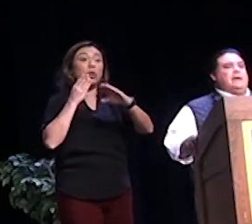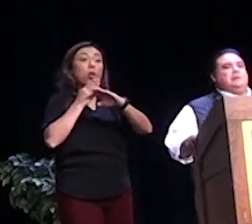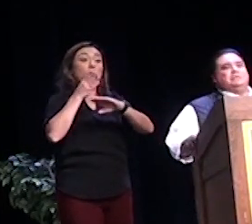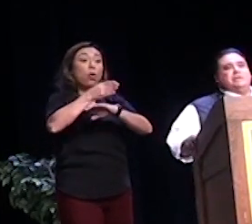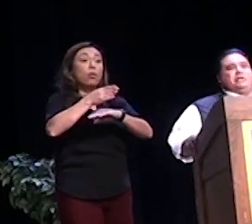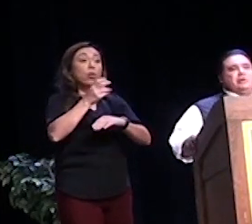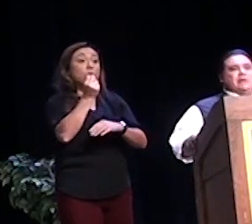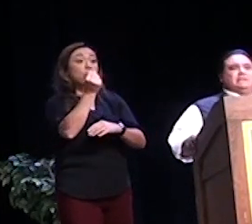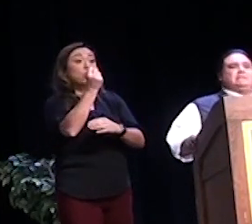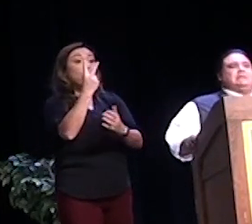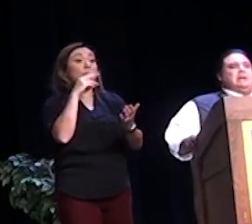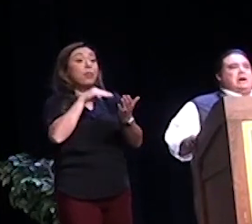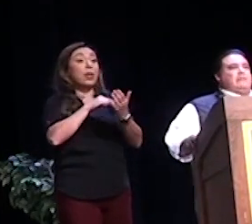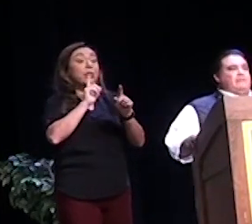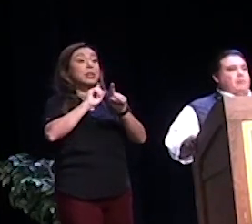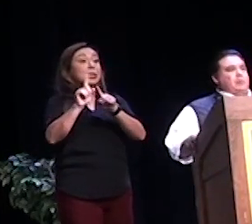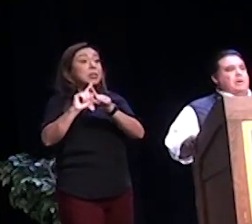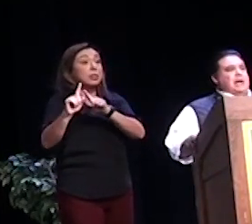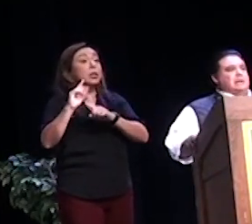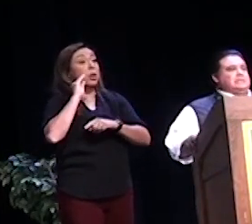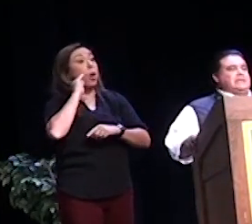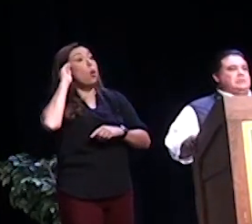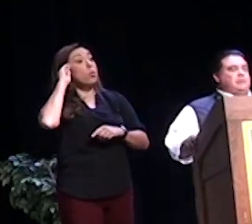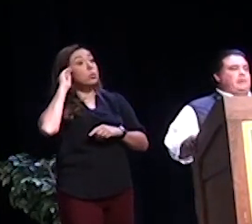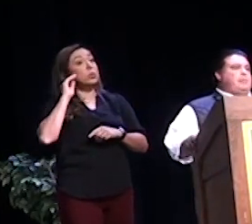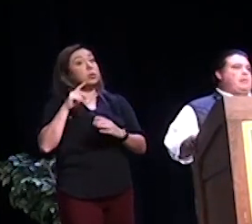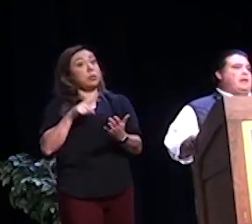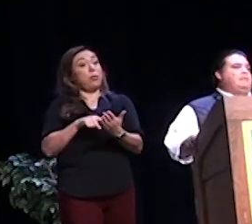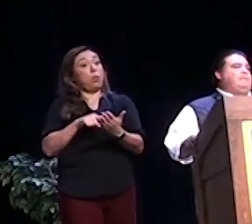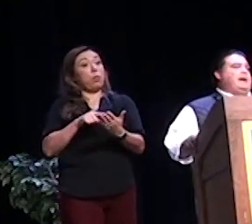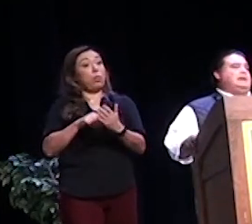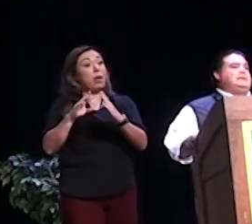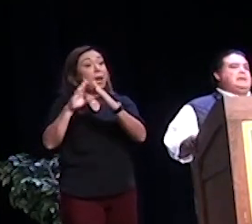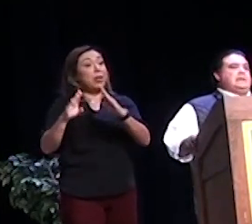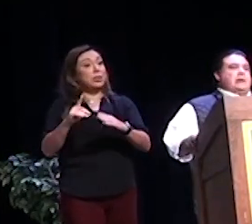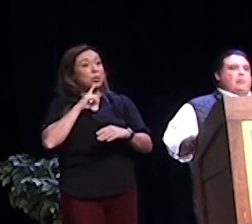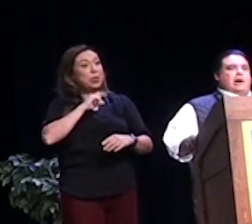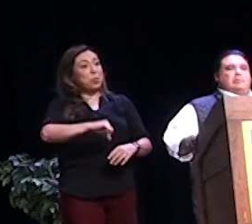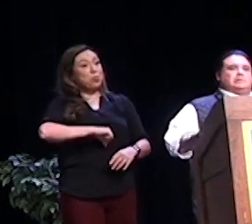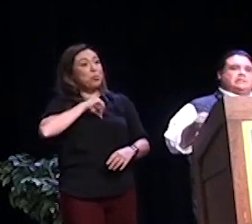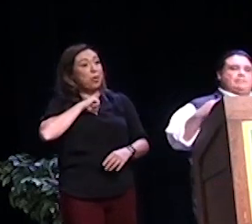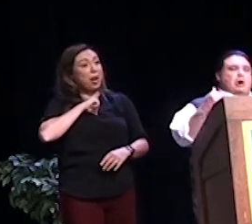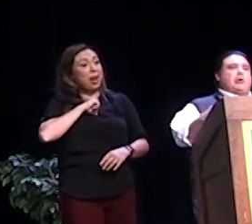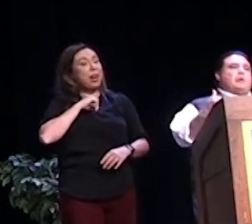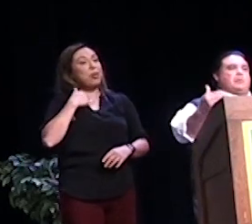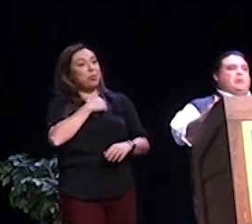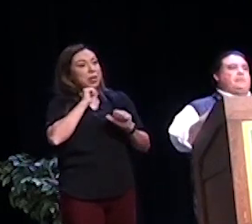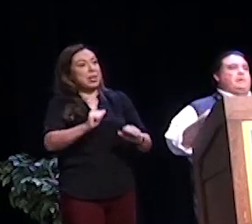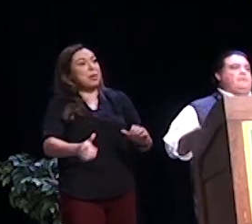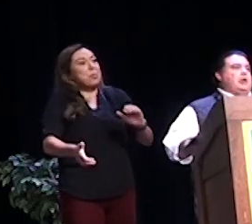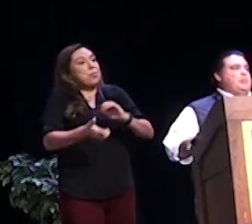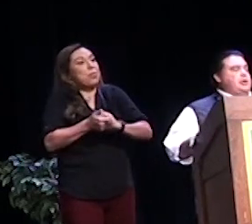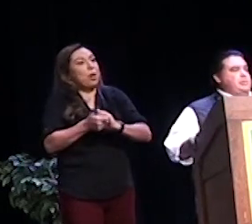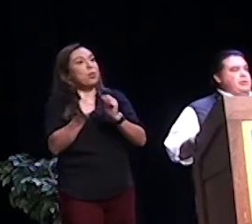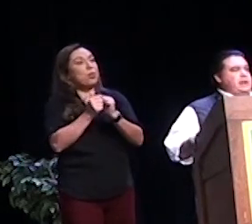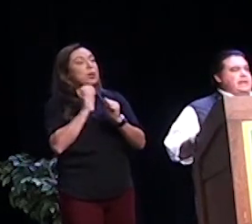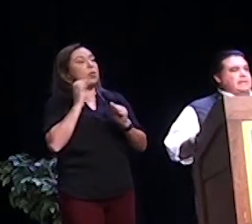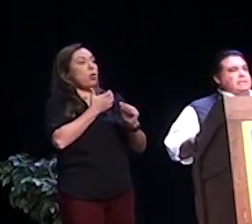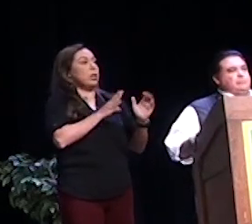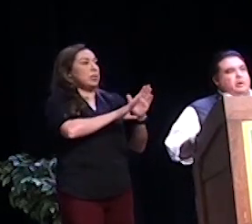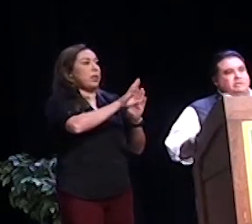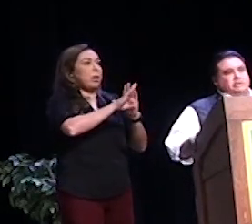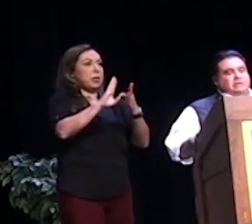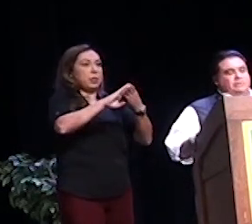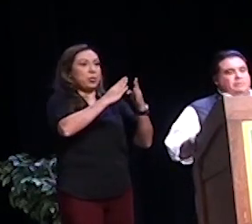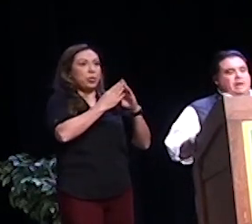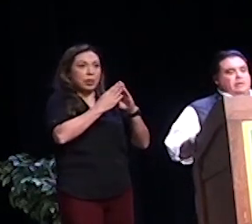over 12,000 units of affordable housing. So we're very proud of the fact that we're able to partner with our development